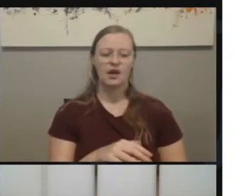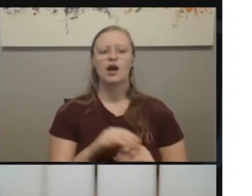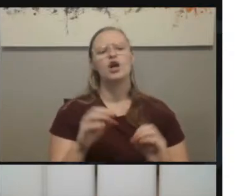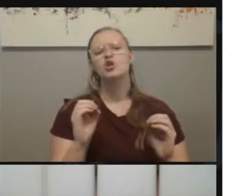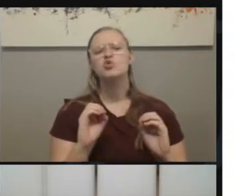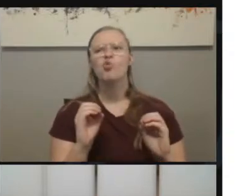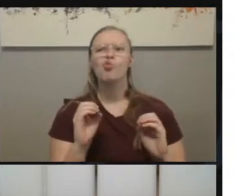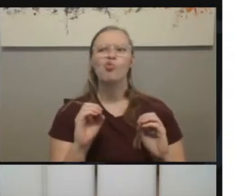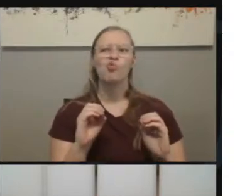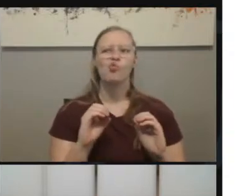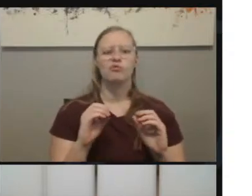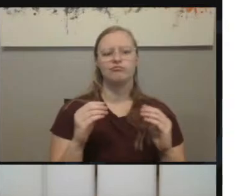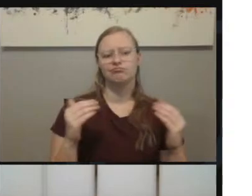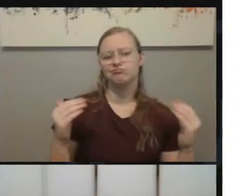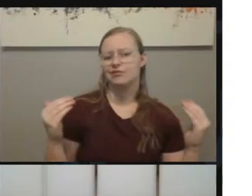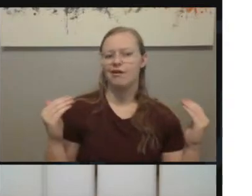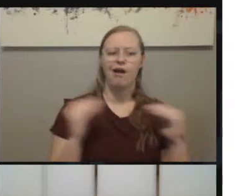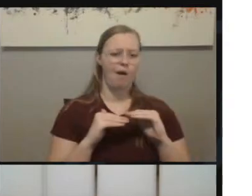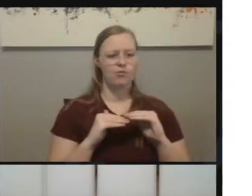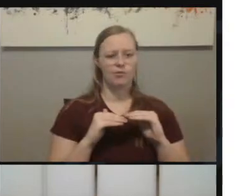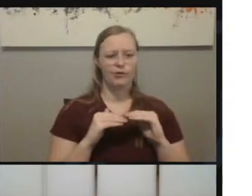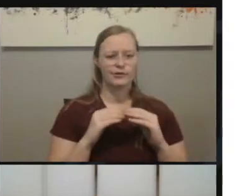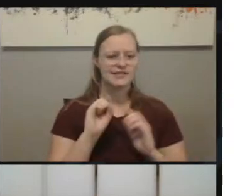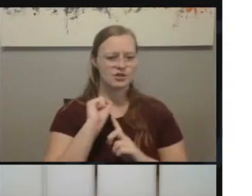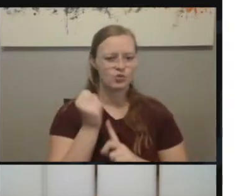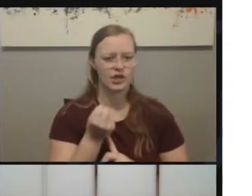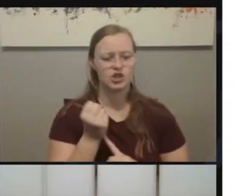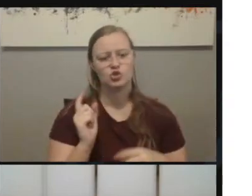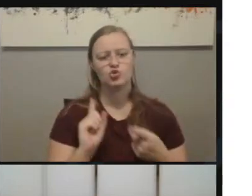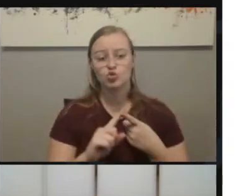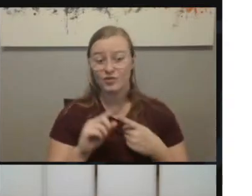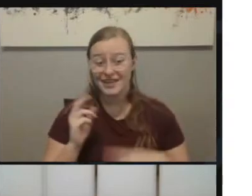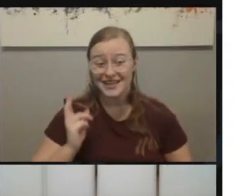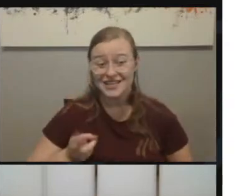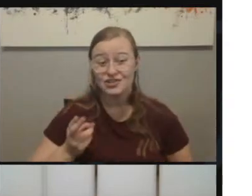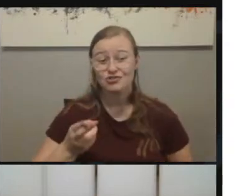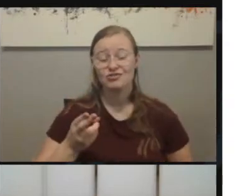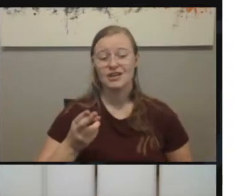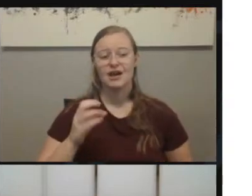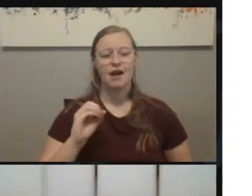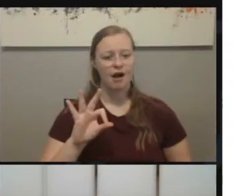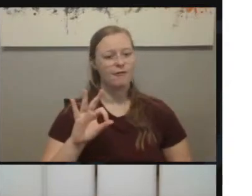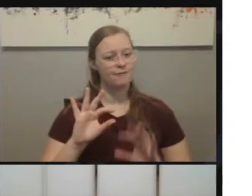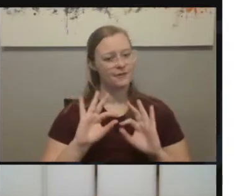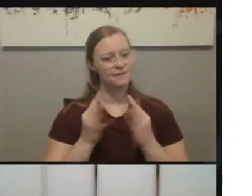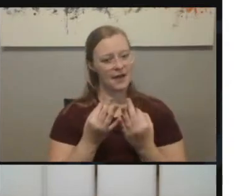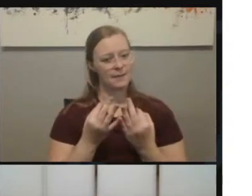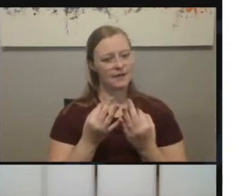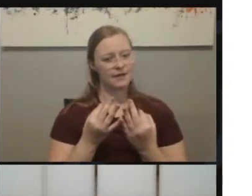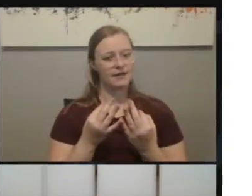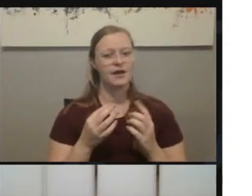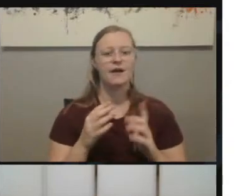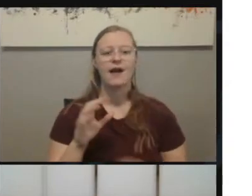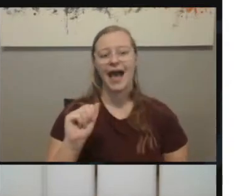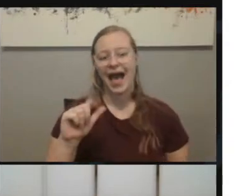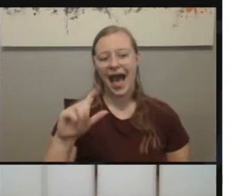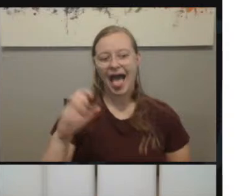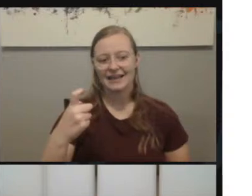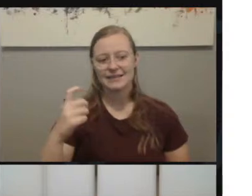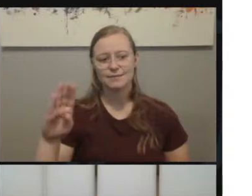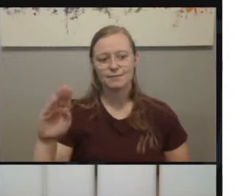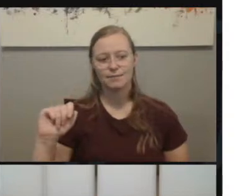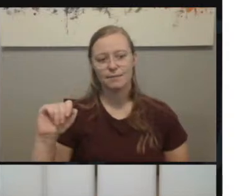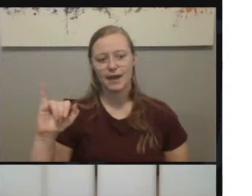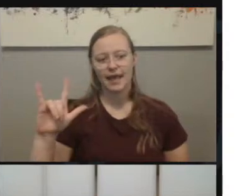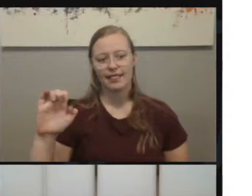comparable situation here to the history of the family of Alex Haley. We